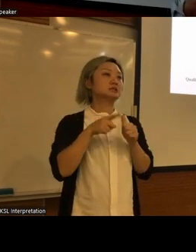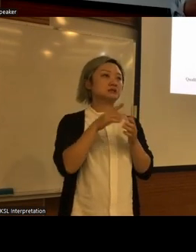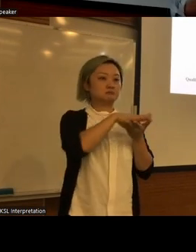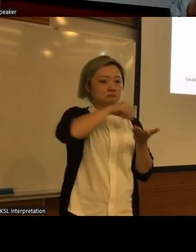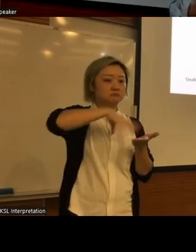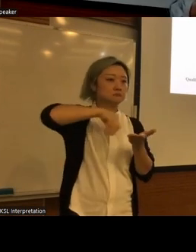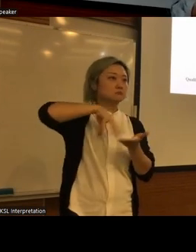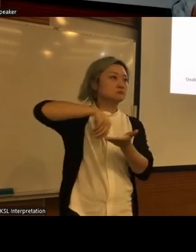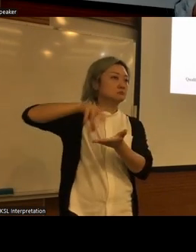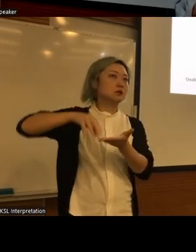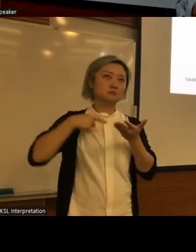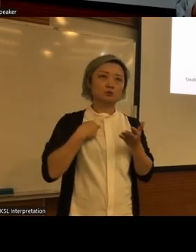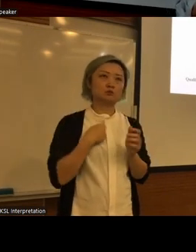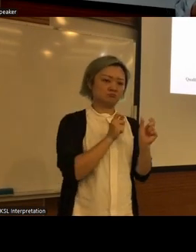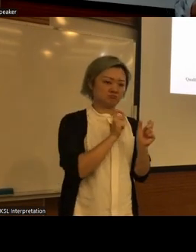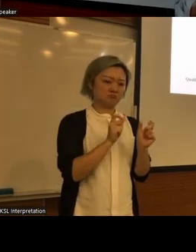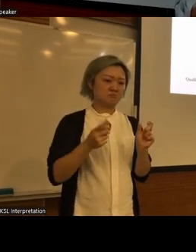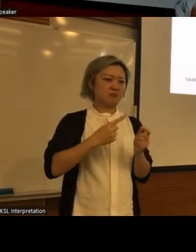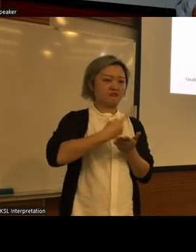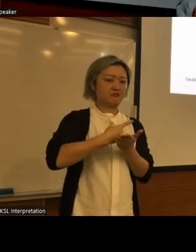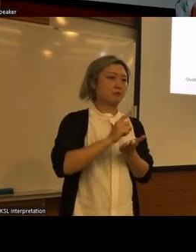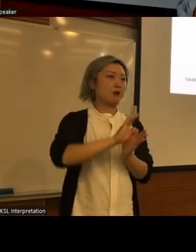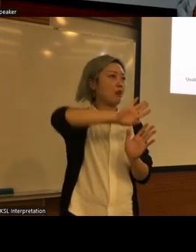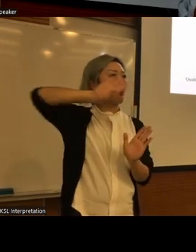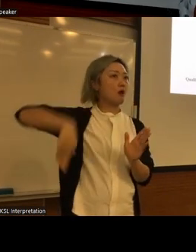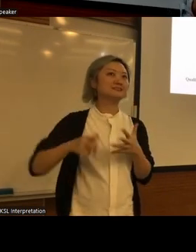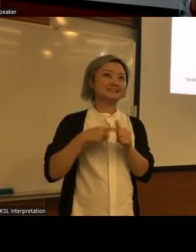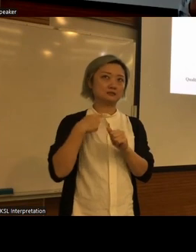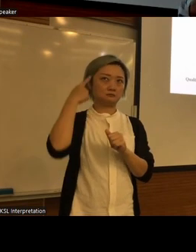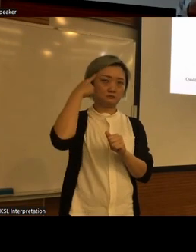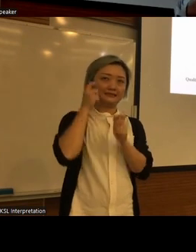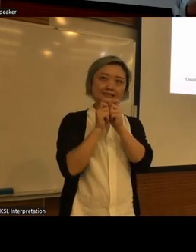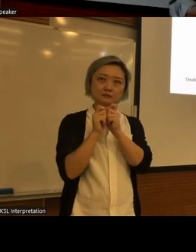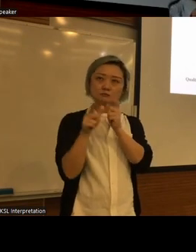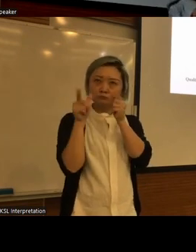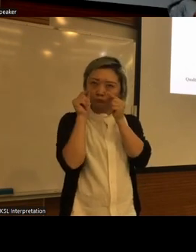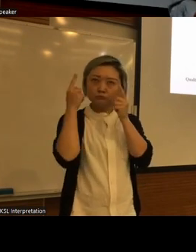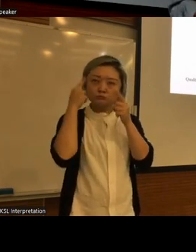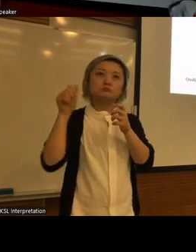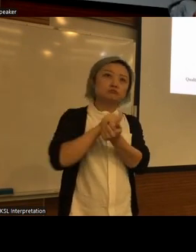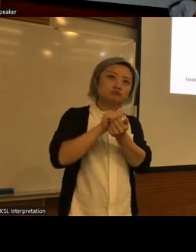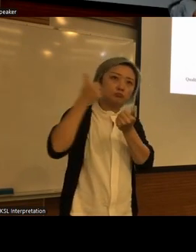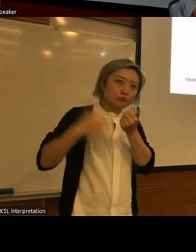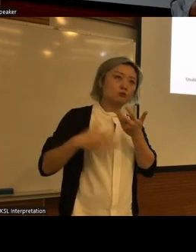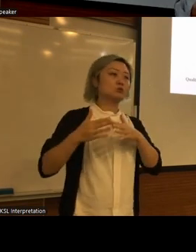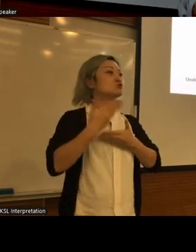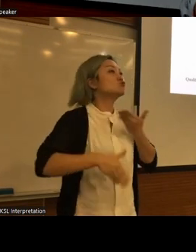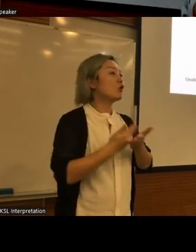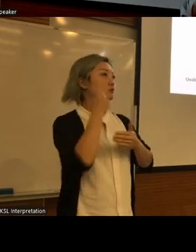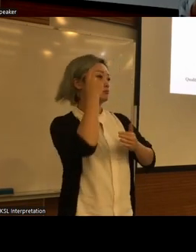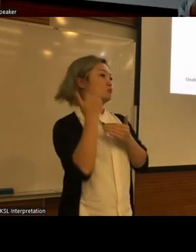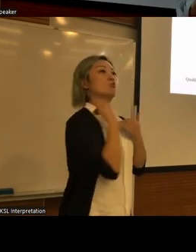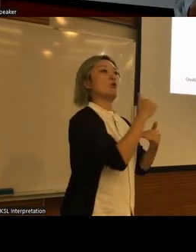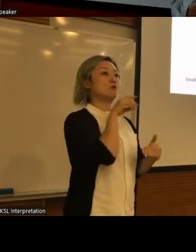a mental representation of the content, and then you reformulate on that basis. And